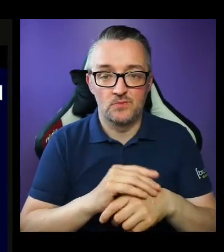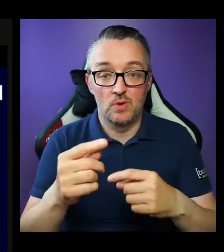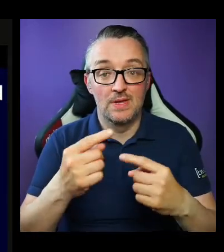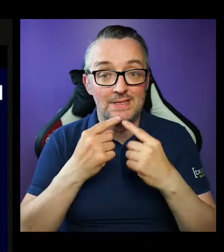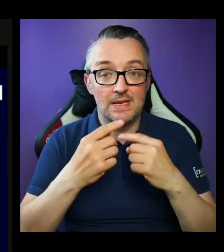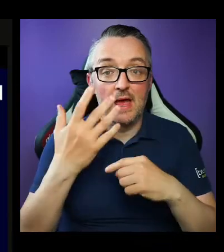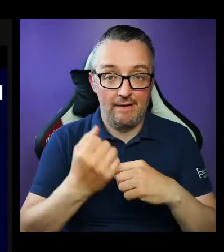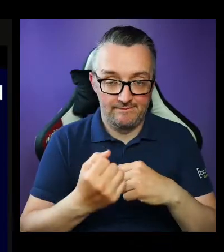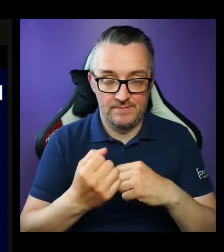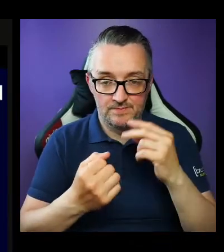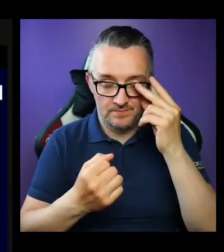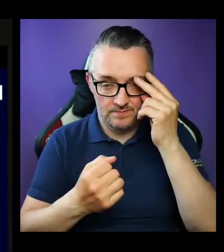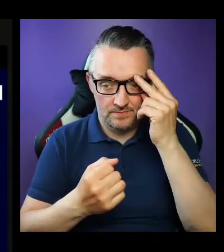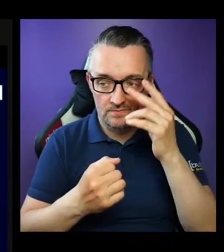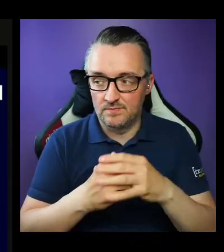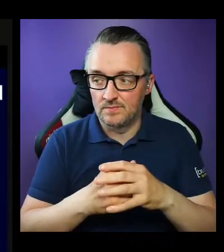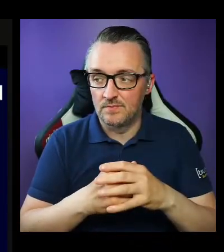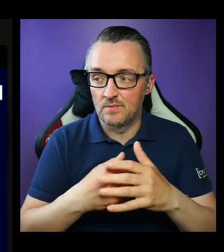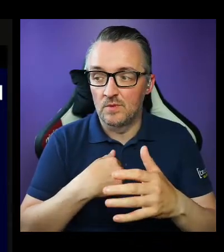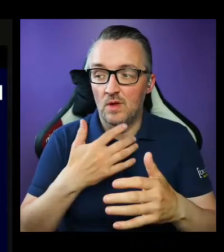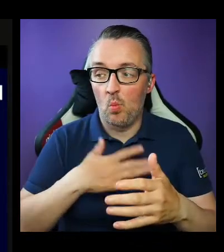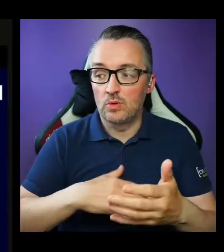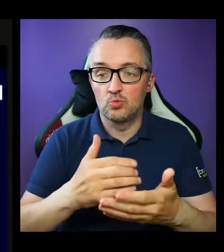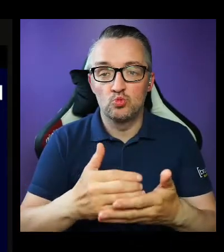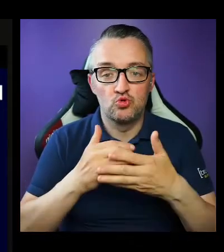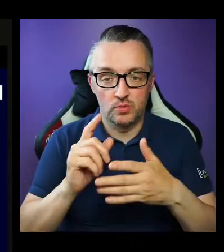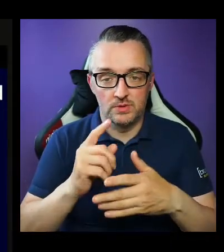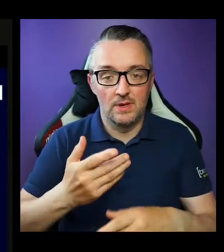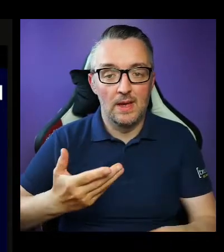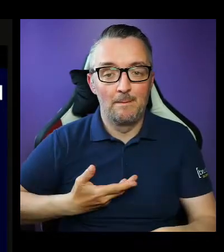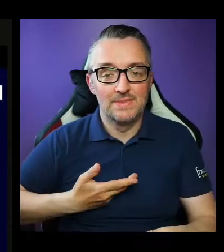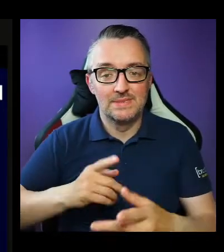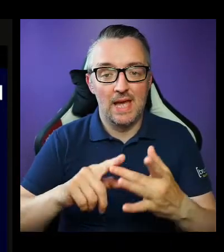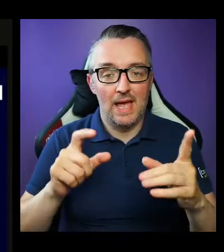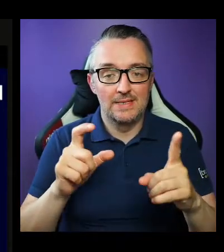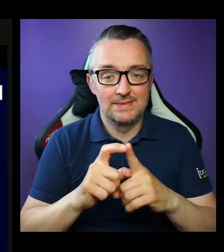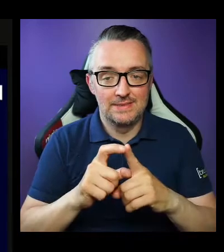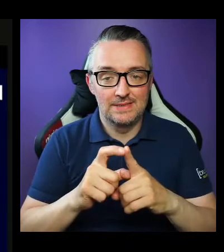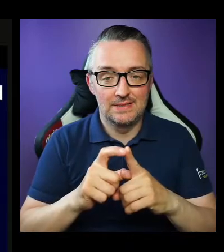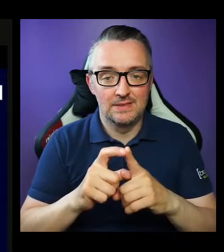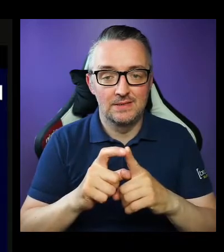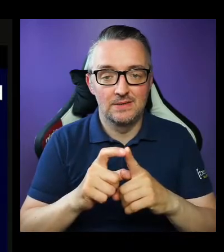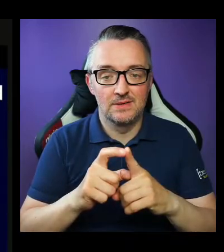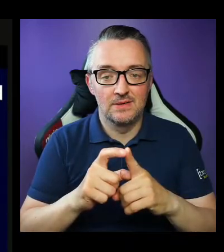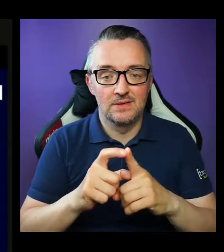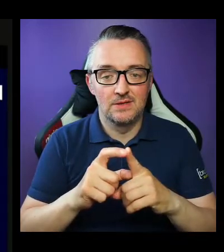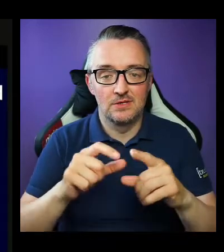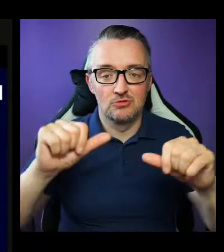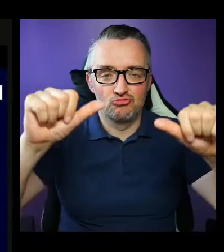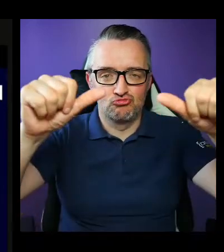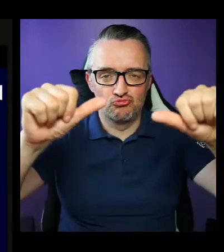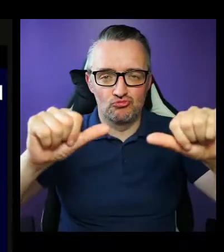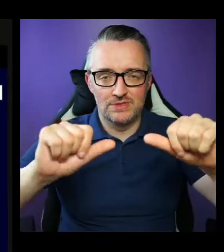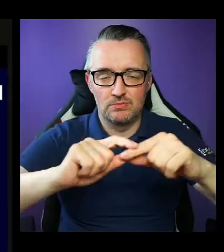have. So what we want to store, it's a business ID, a ranked category